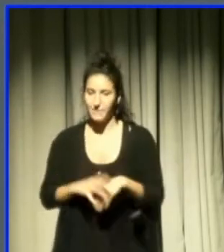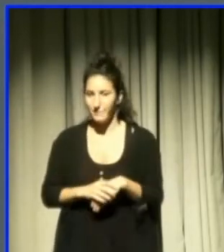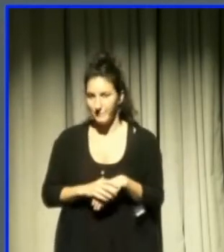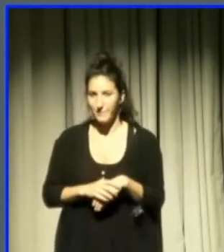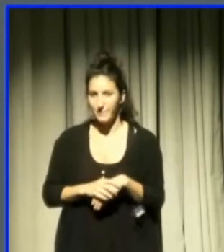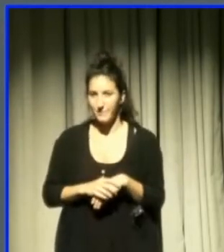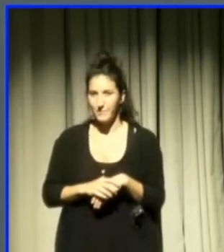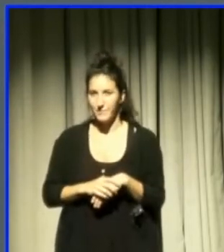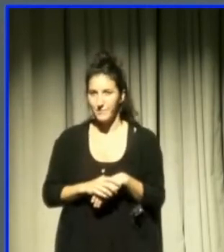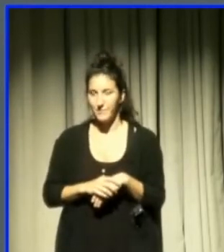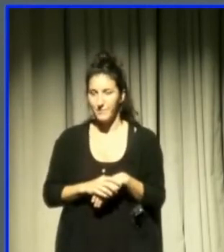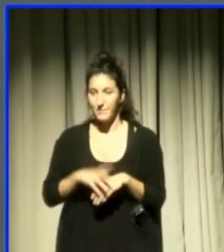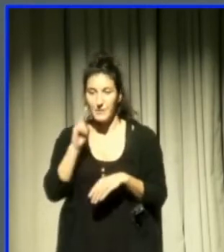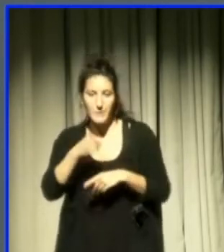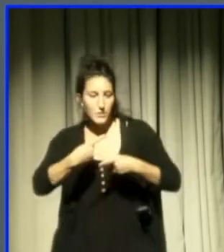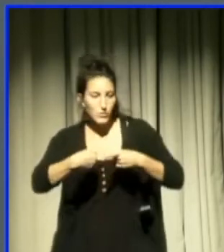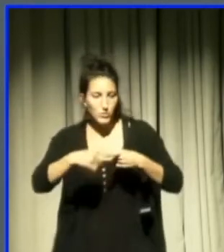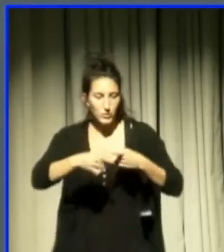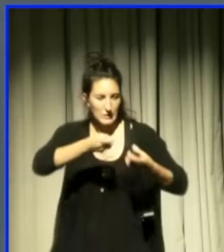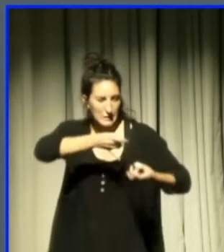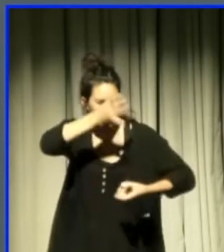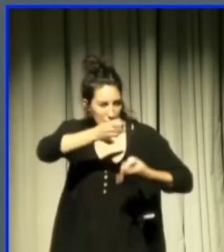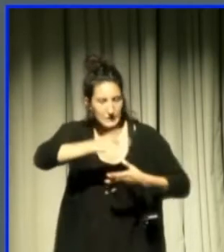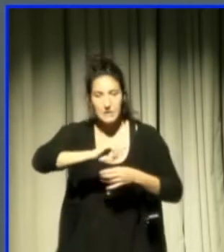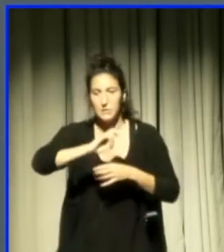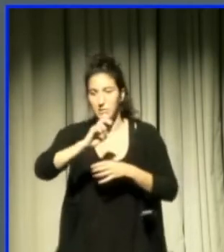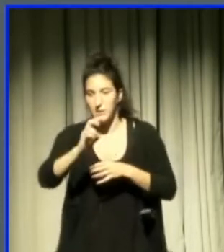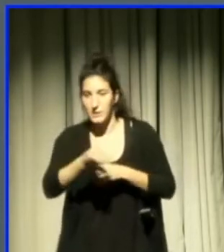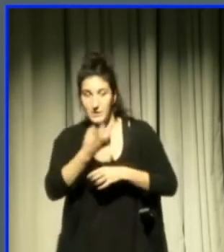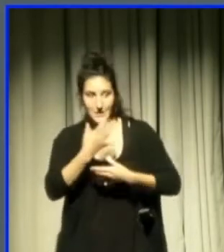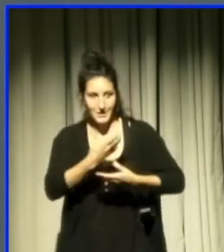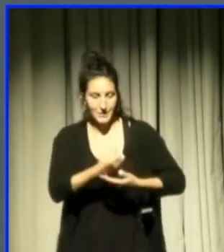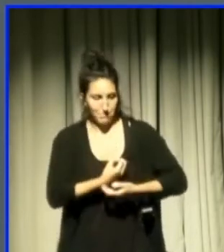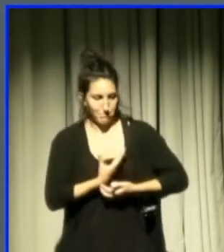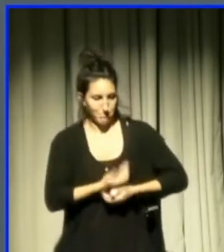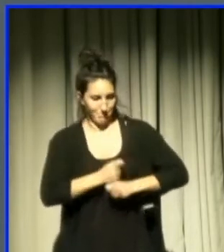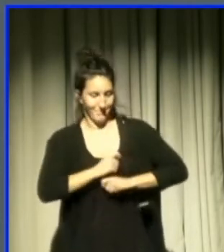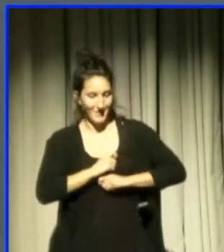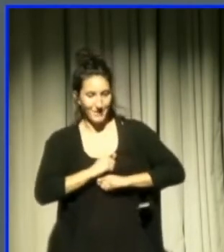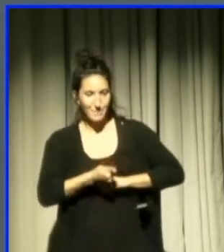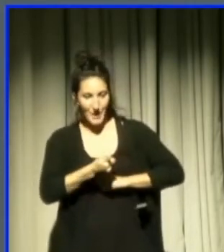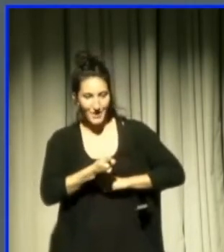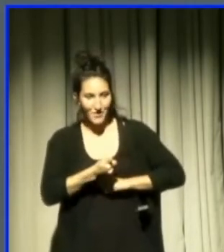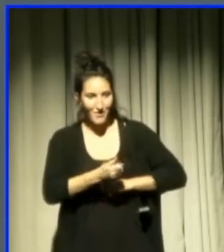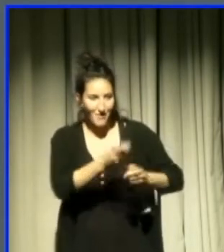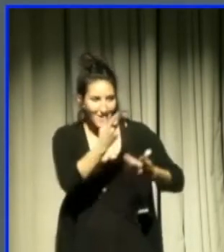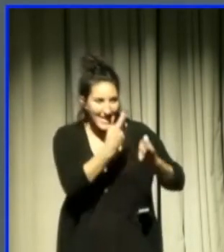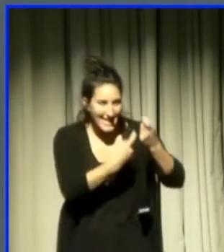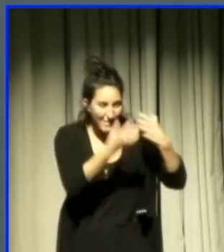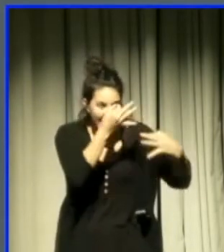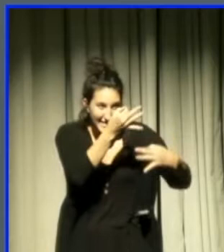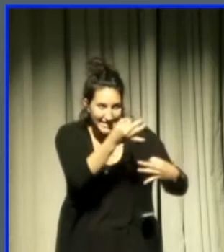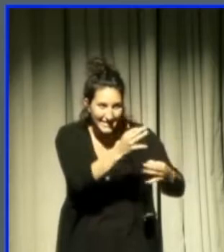stuff, but backed with evidences. So this is Nextatlas, and this is what we do for a living.